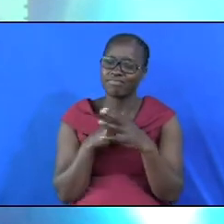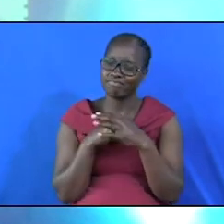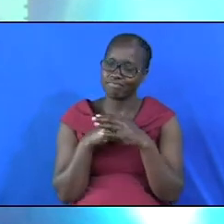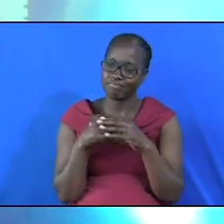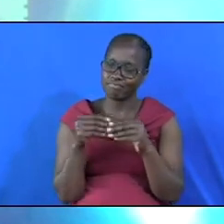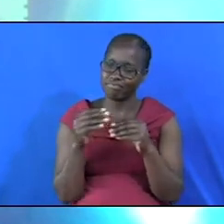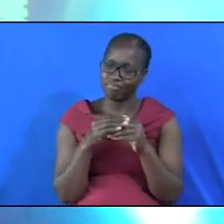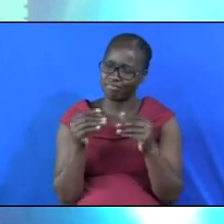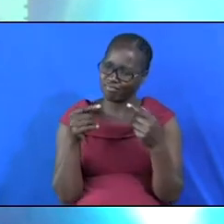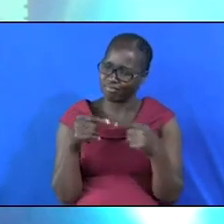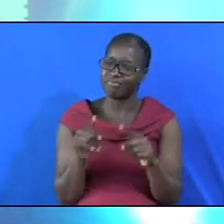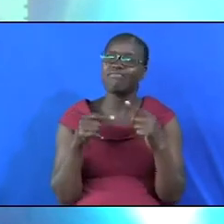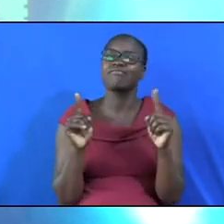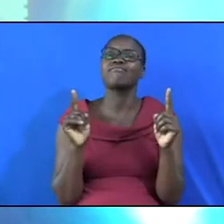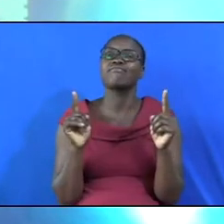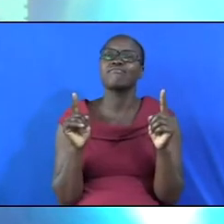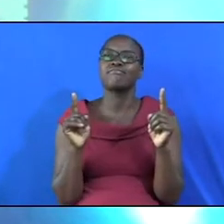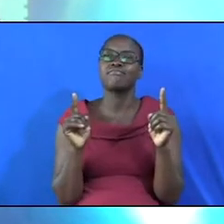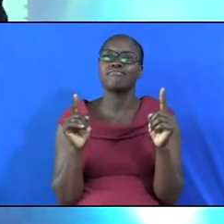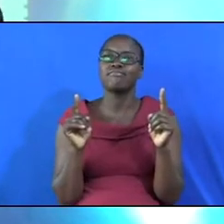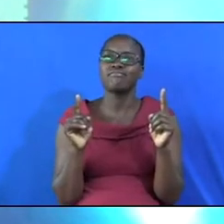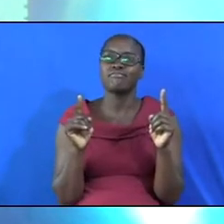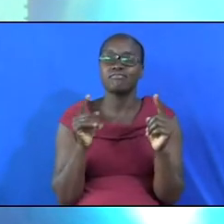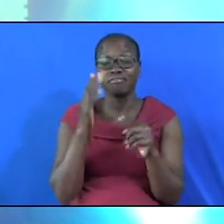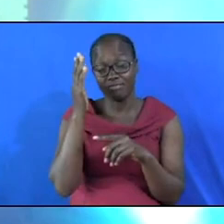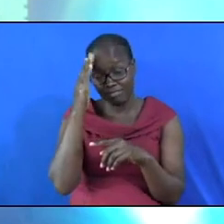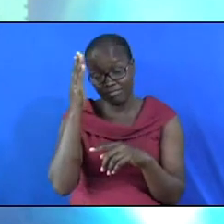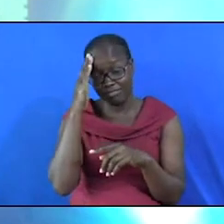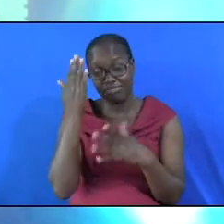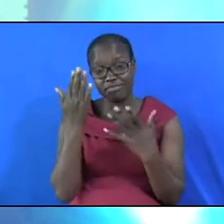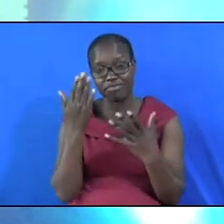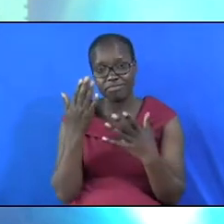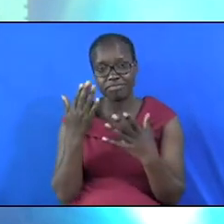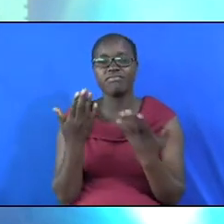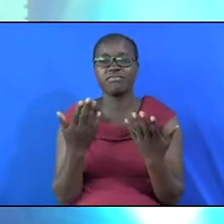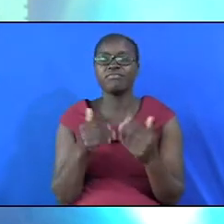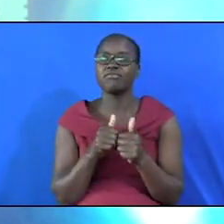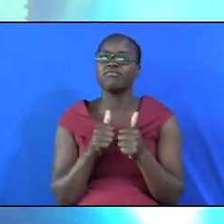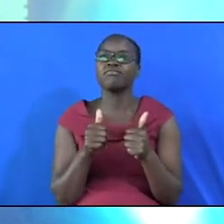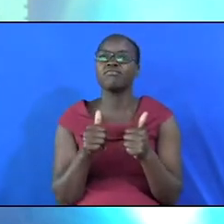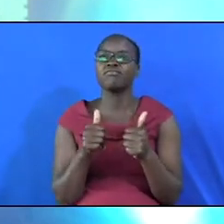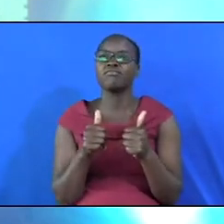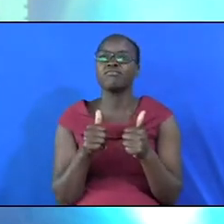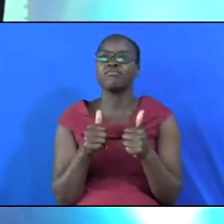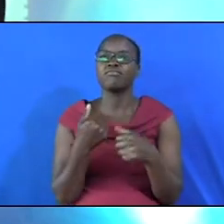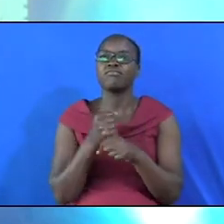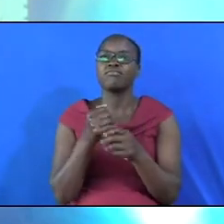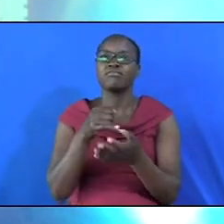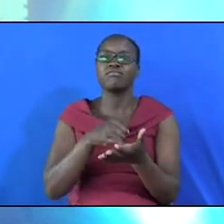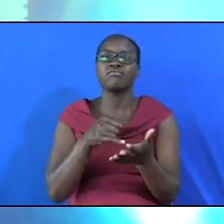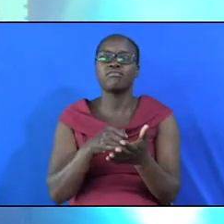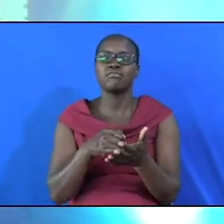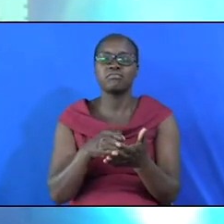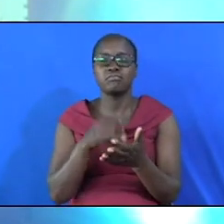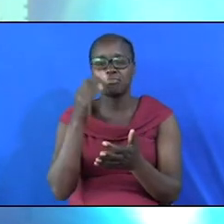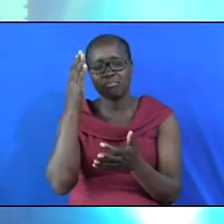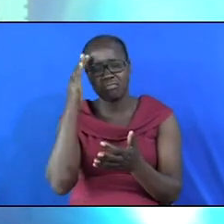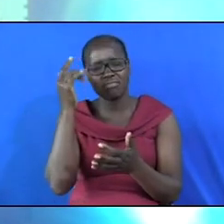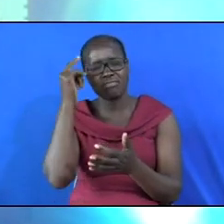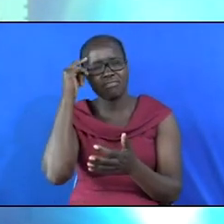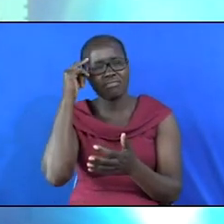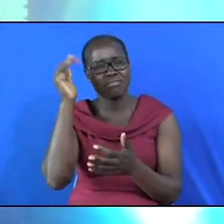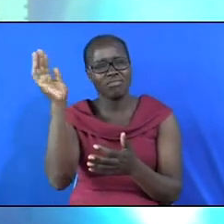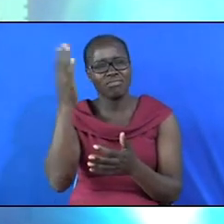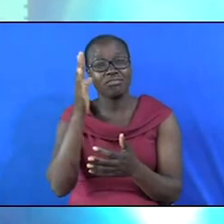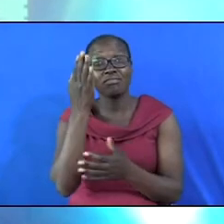comfortable. They knew with us we have made it. We have made it. Yet there are many people who will be in heaven whom you thought